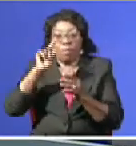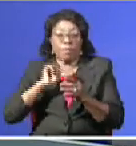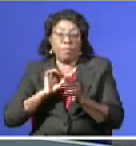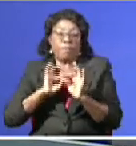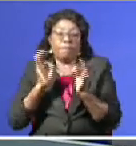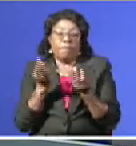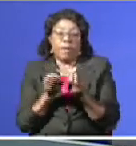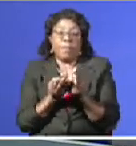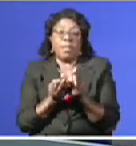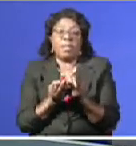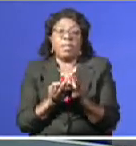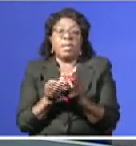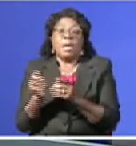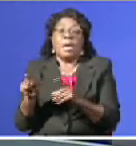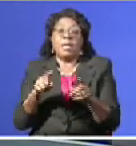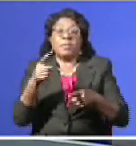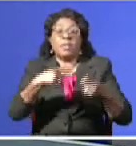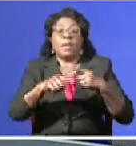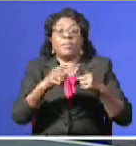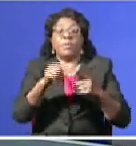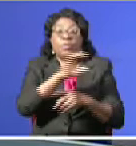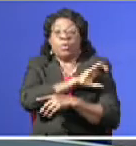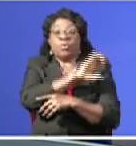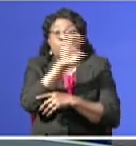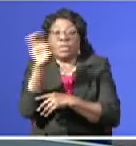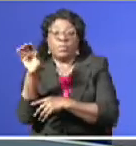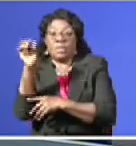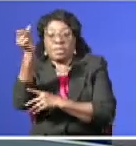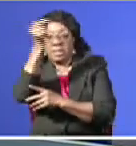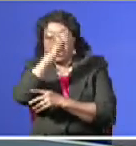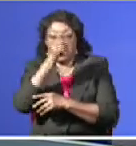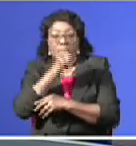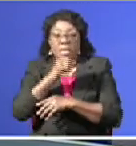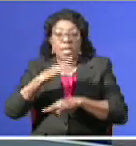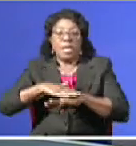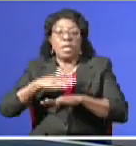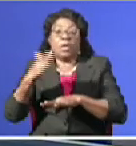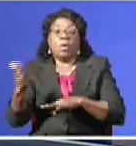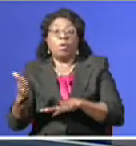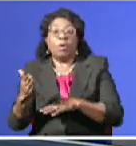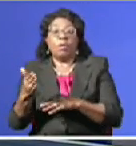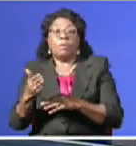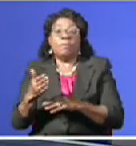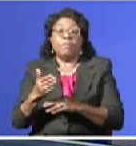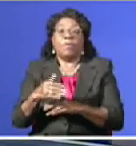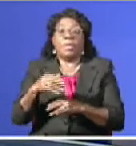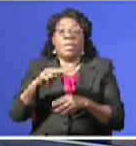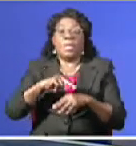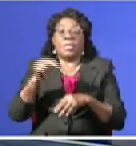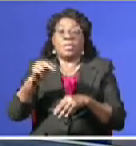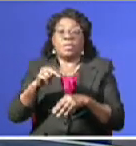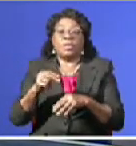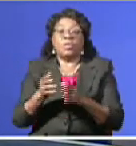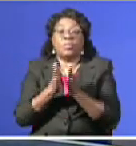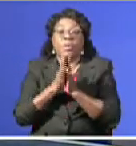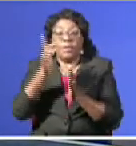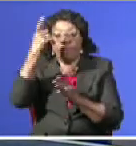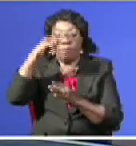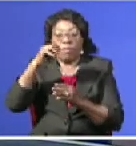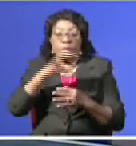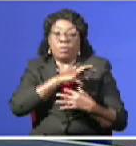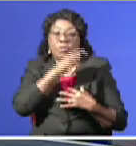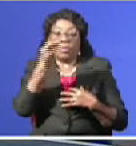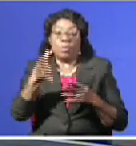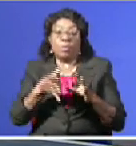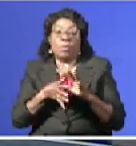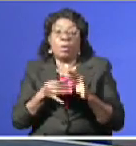time as we approach the Christmas season. He also calls on the nation to pray for the soul of the deceased. He calls on persons to respect the